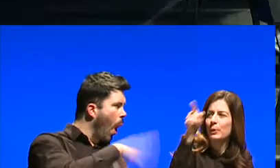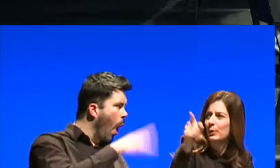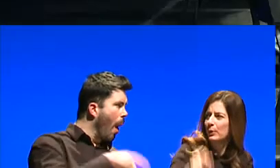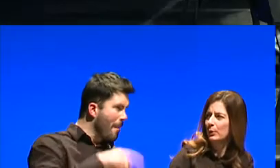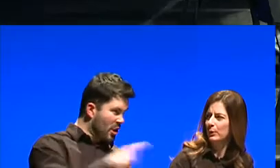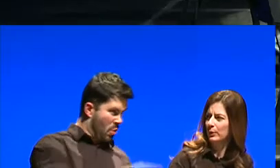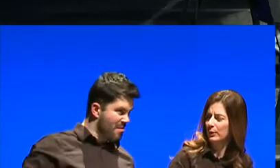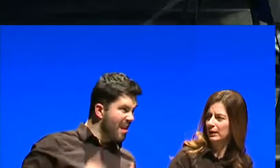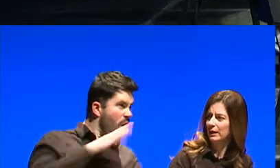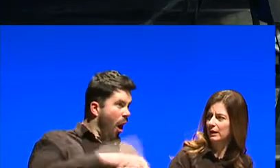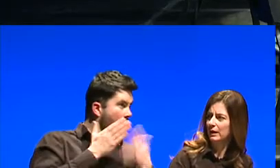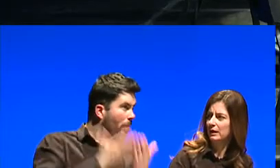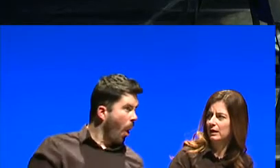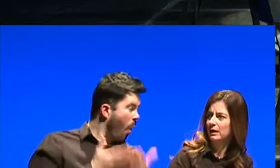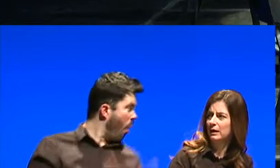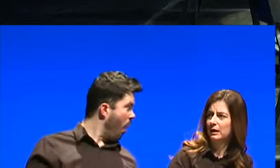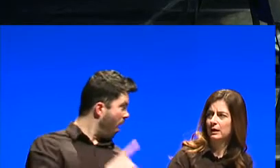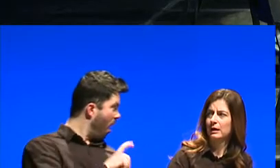on a boat?"